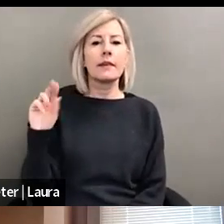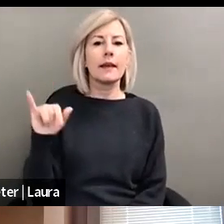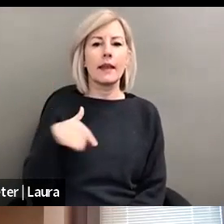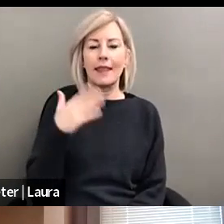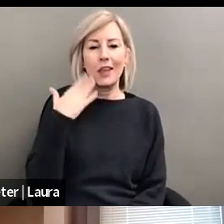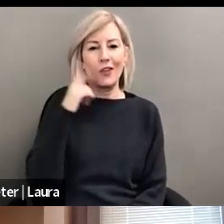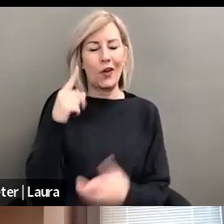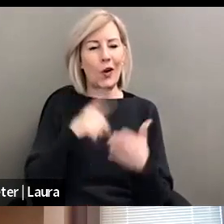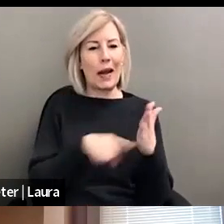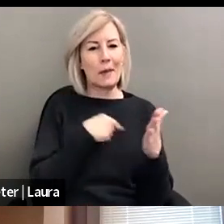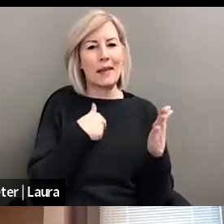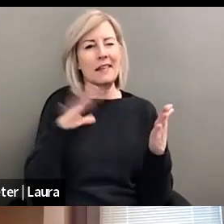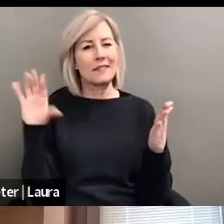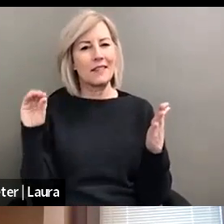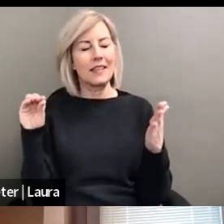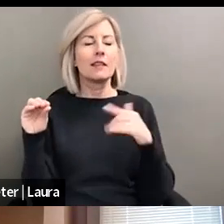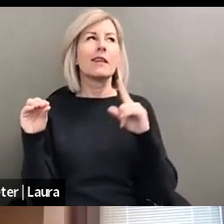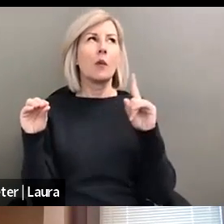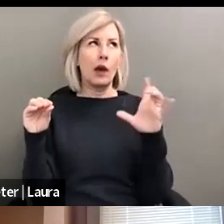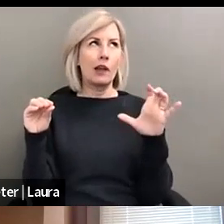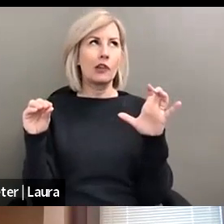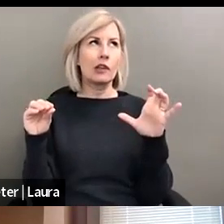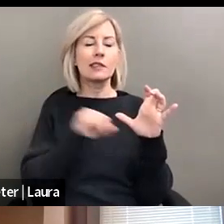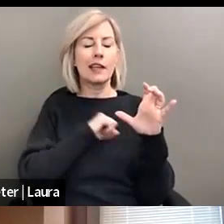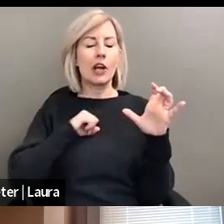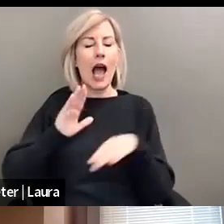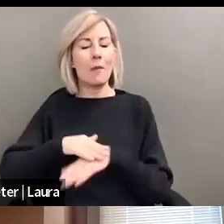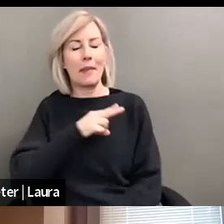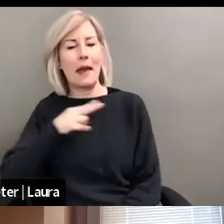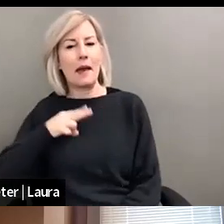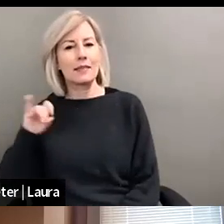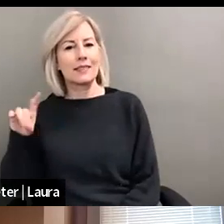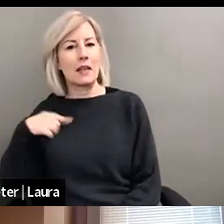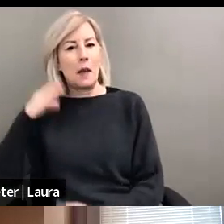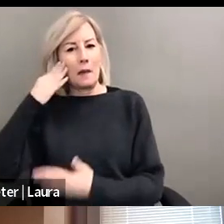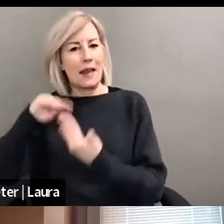of 50, didn't I? 50 states, That's okay. 100 That's senators. okay. I'm on the House side, so I got that number right.